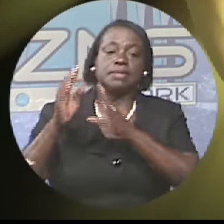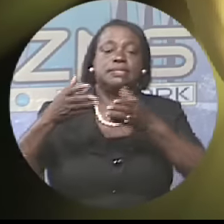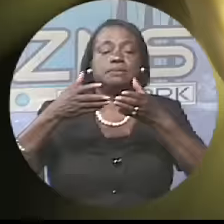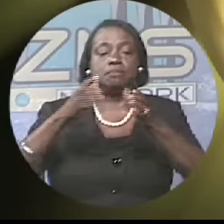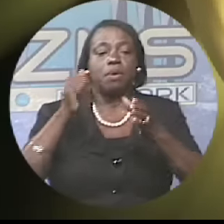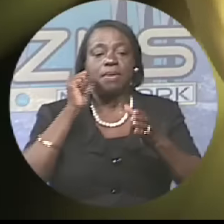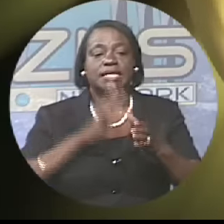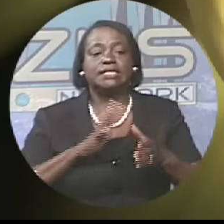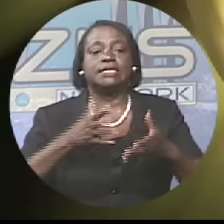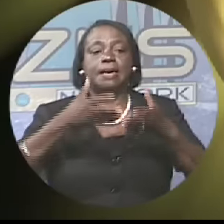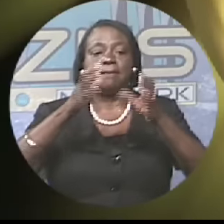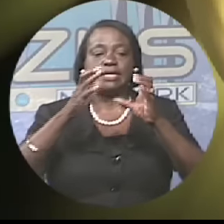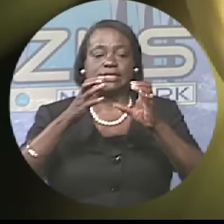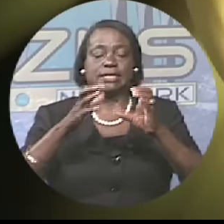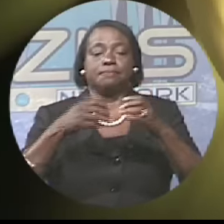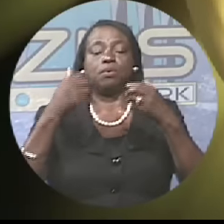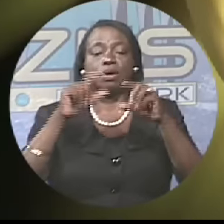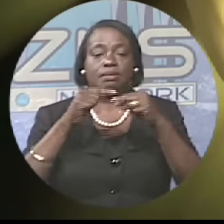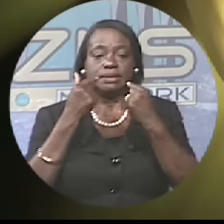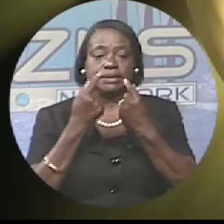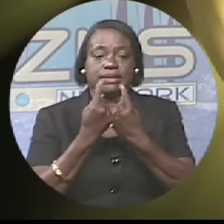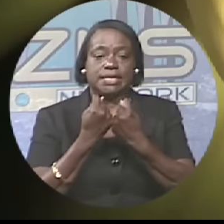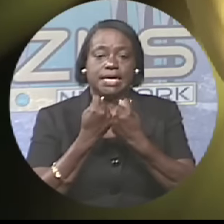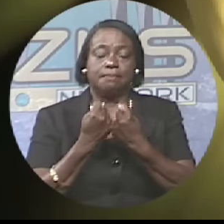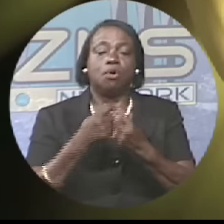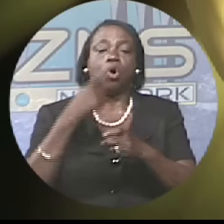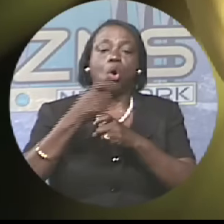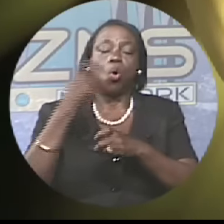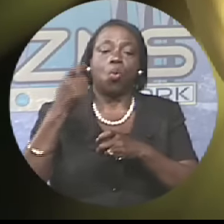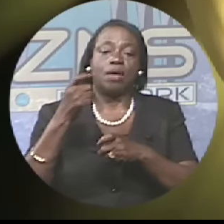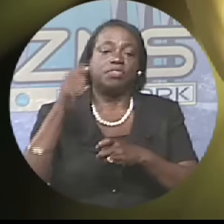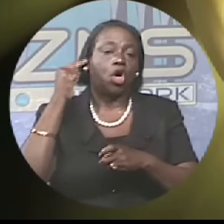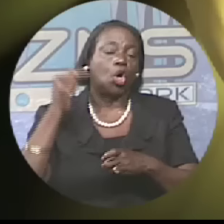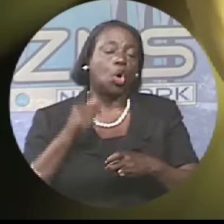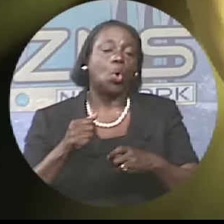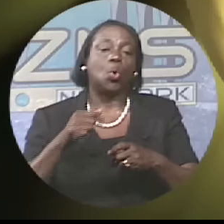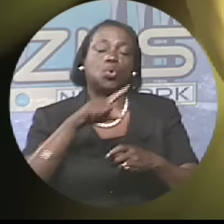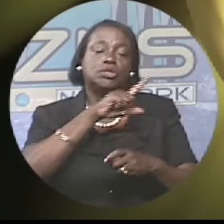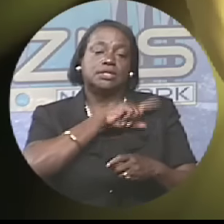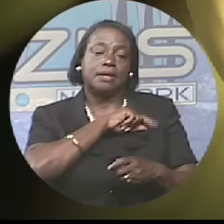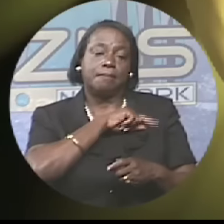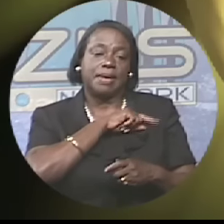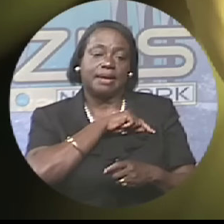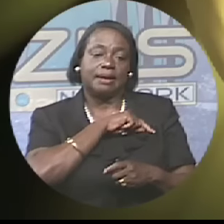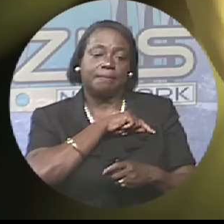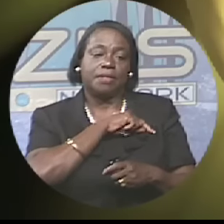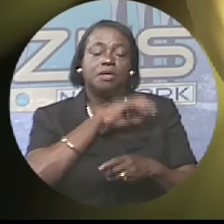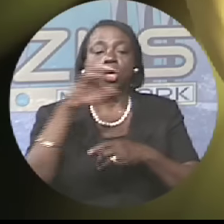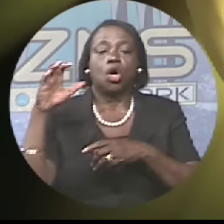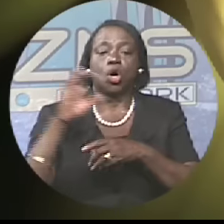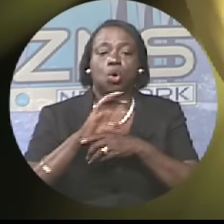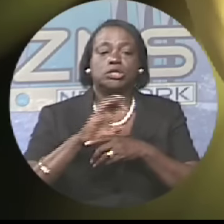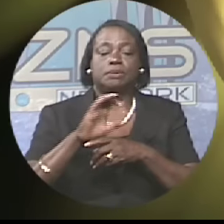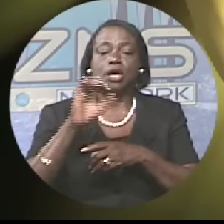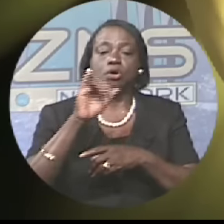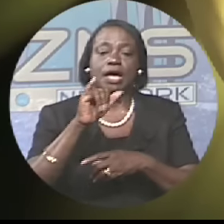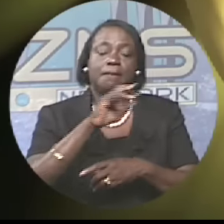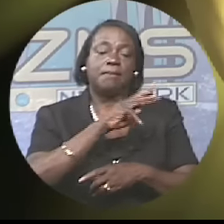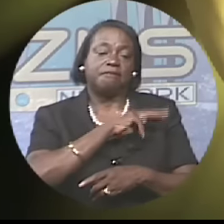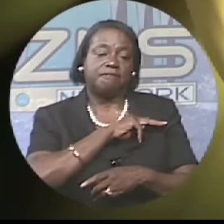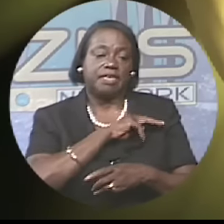spot on our list as a result. The team won the gold medal at this year's CBC Championships. The squad was coached by Yolette McPhee